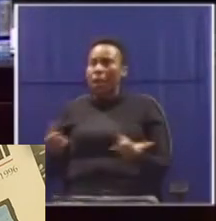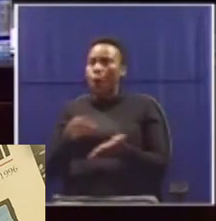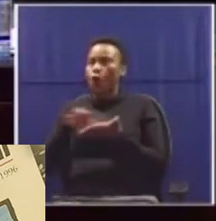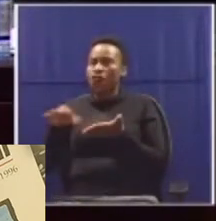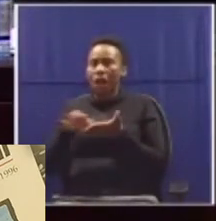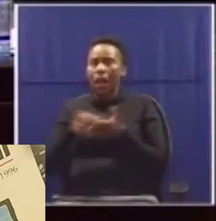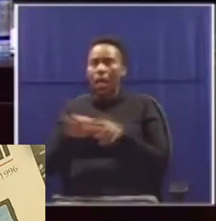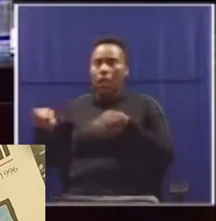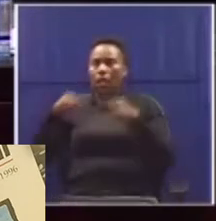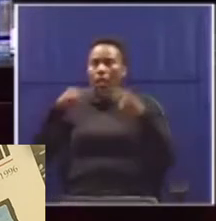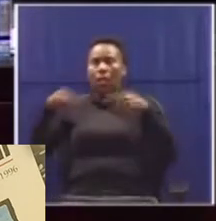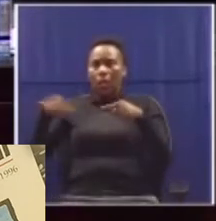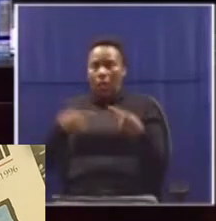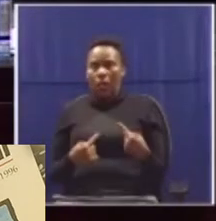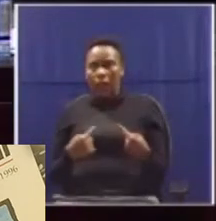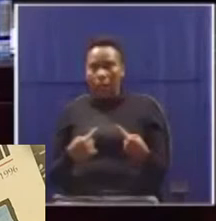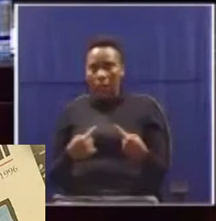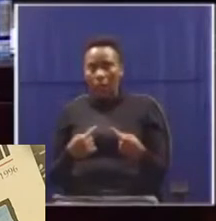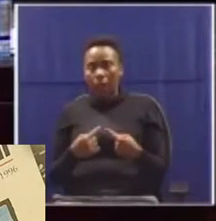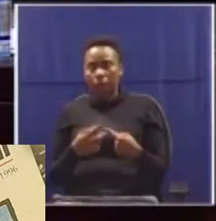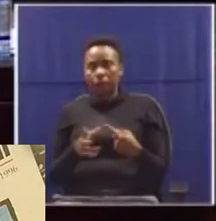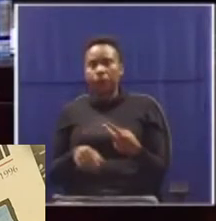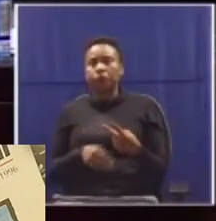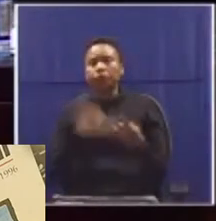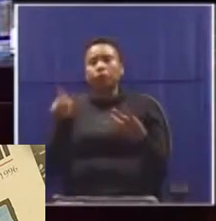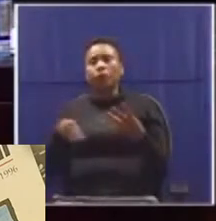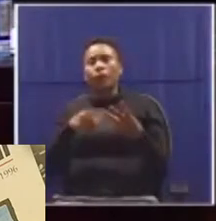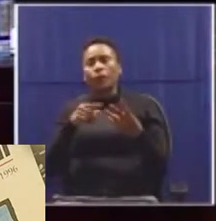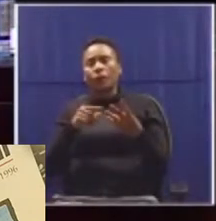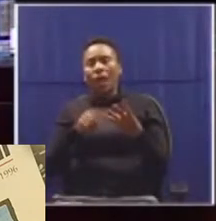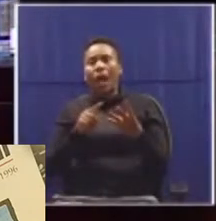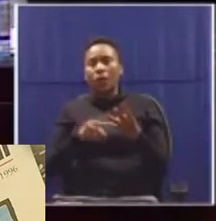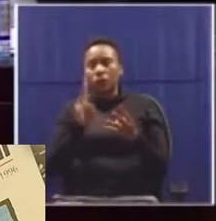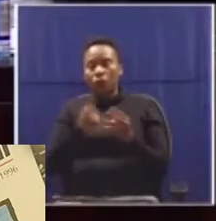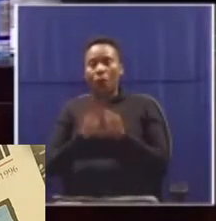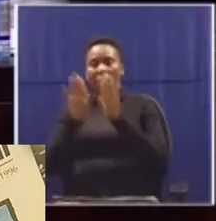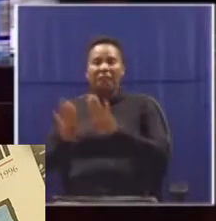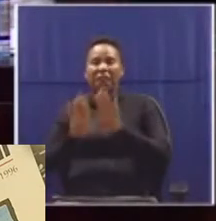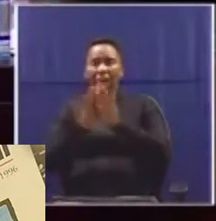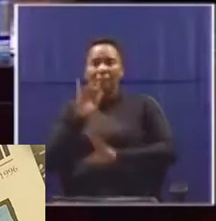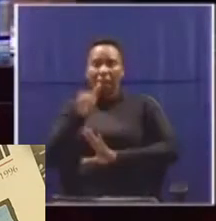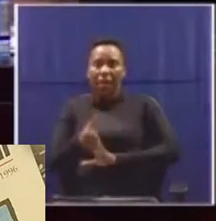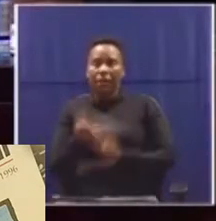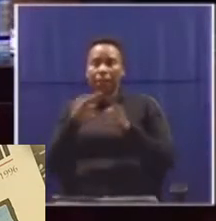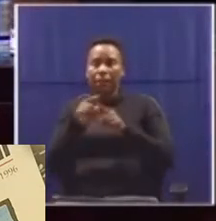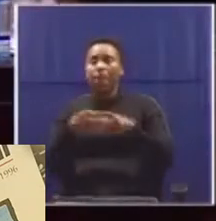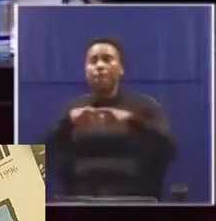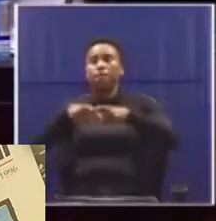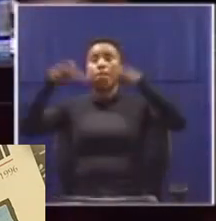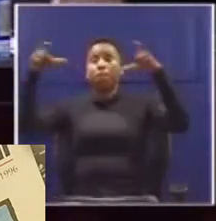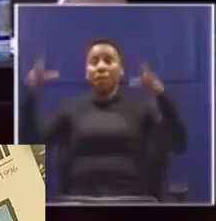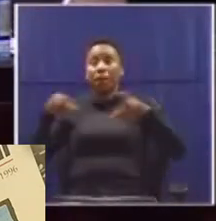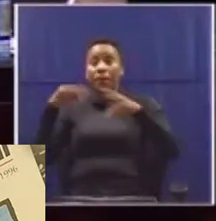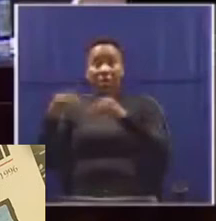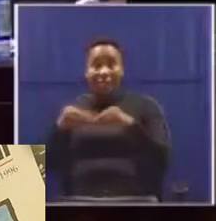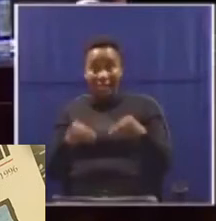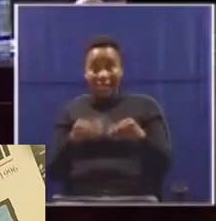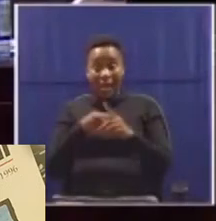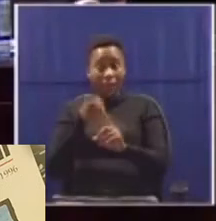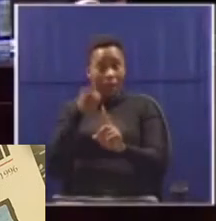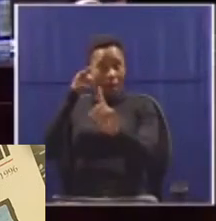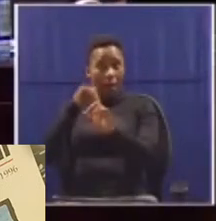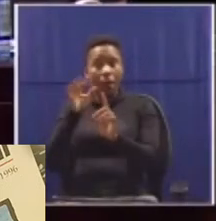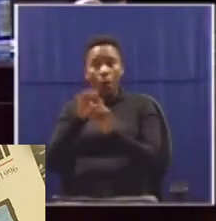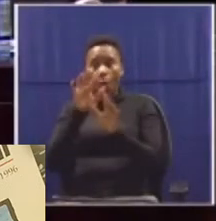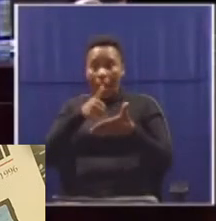concern as well as unco uncompetitive Behavior by these big businesses which are aimed at driving